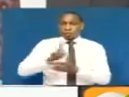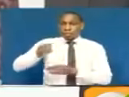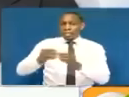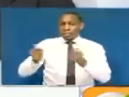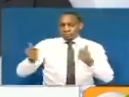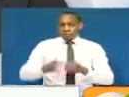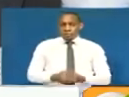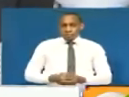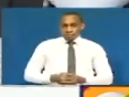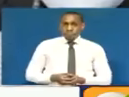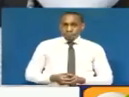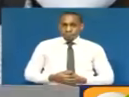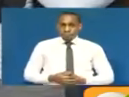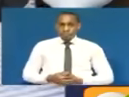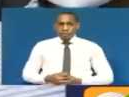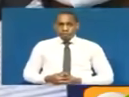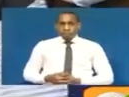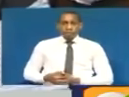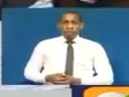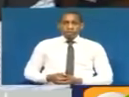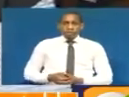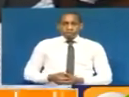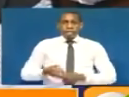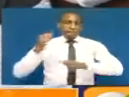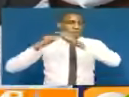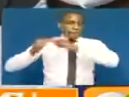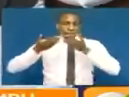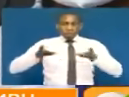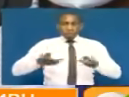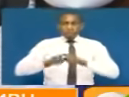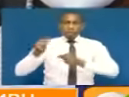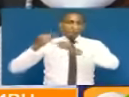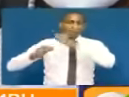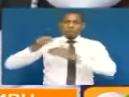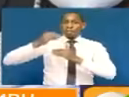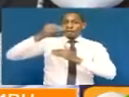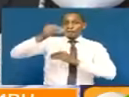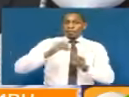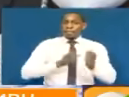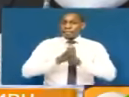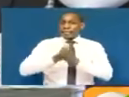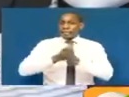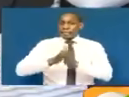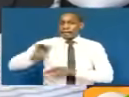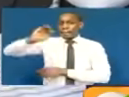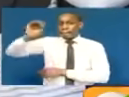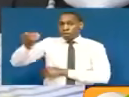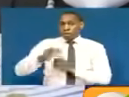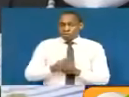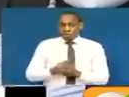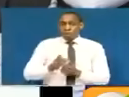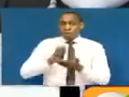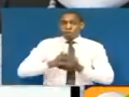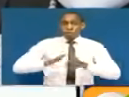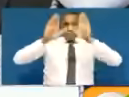to be addressed. And this is not only for this generation, it's for generations to come. The interests of the mountain